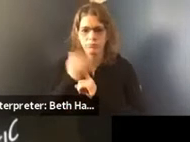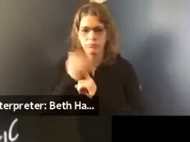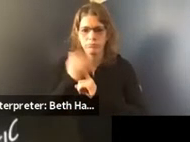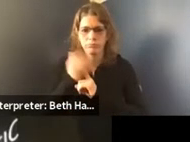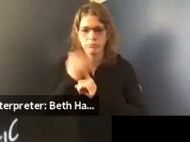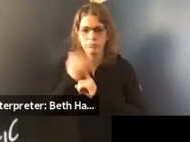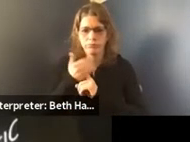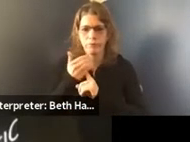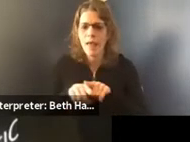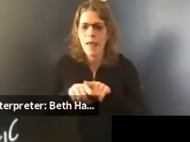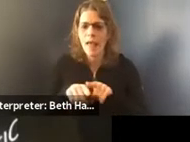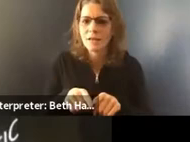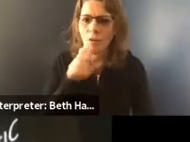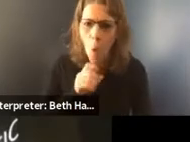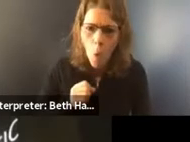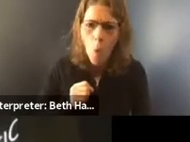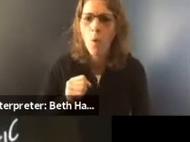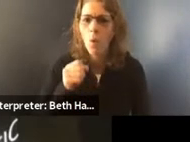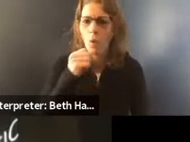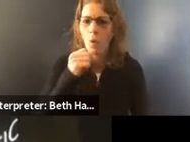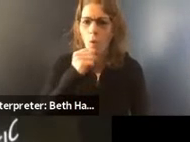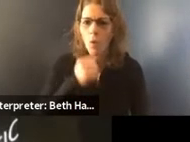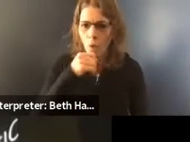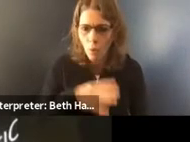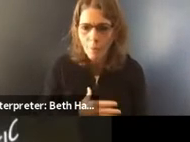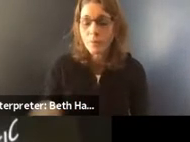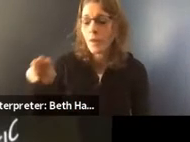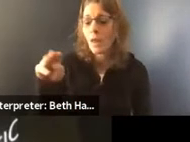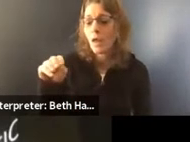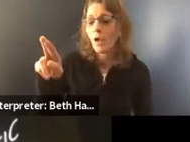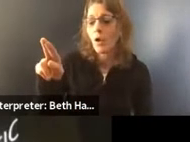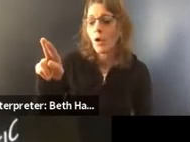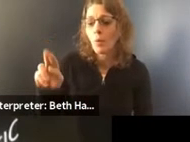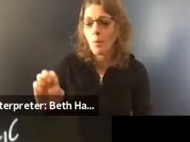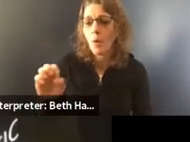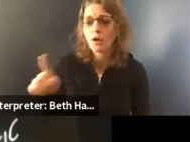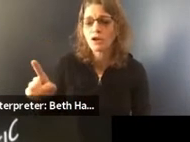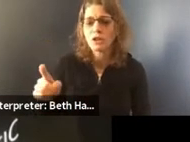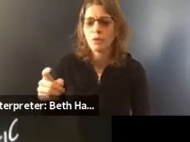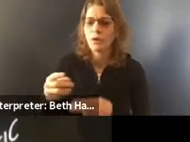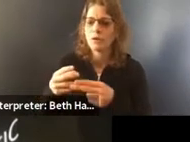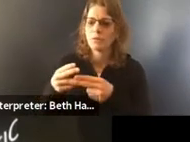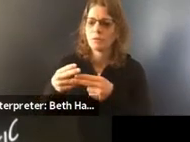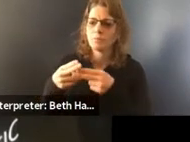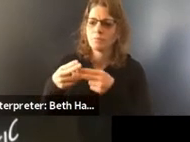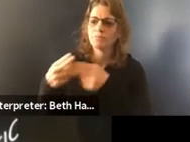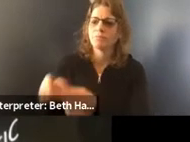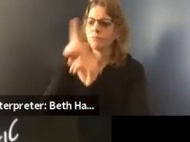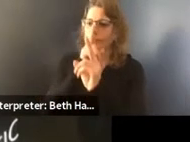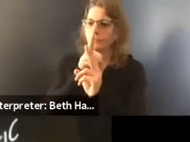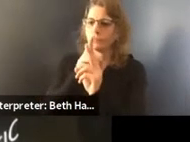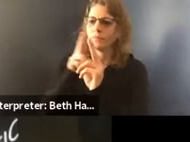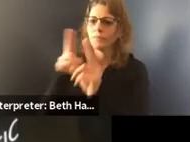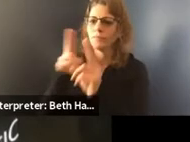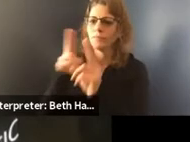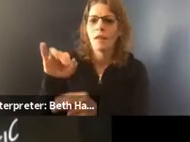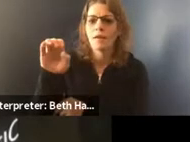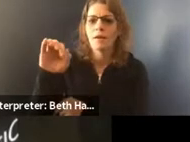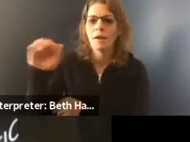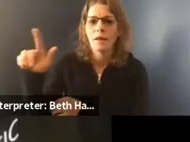Moore has been named by ID Magazine and as one of the 40 most socially conscious designers in the